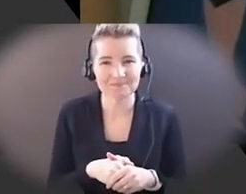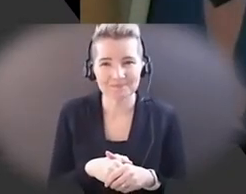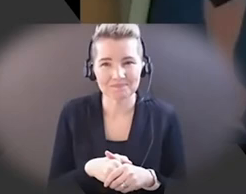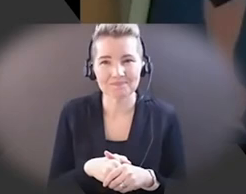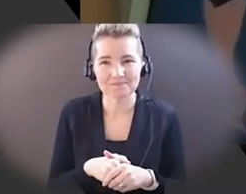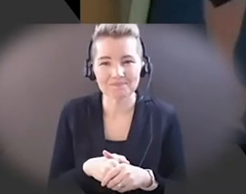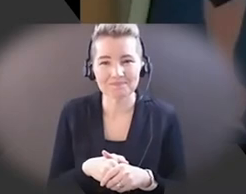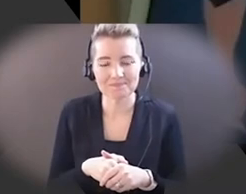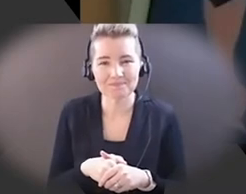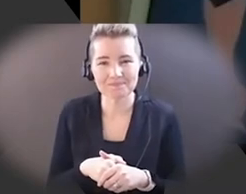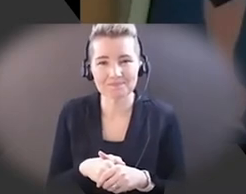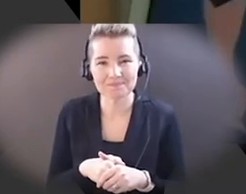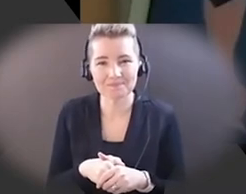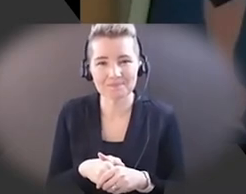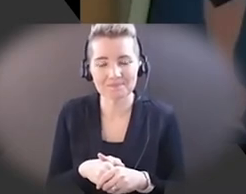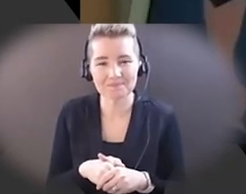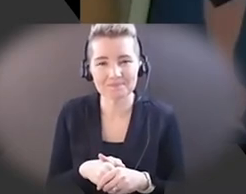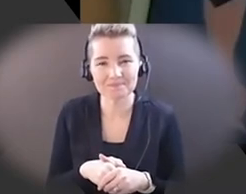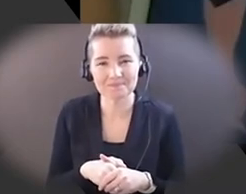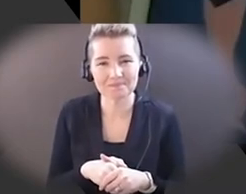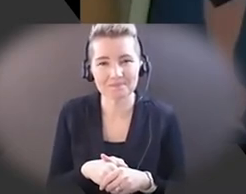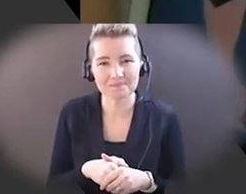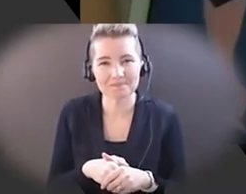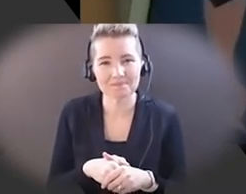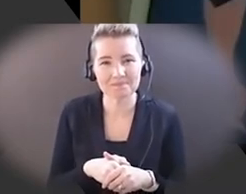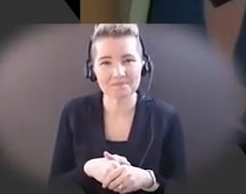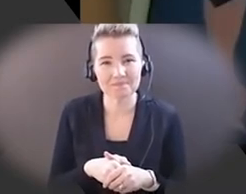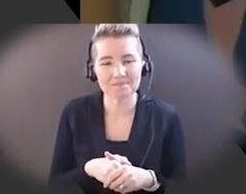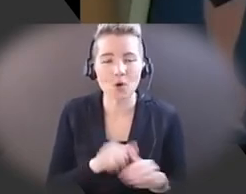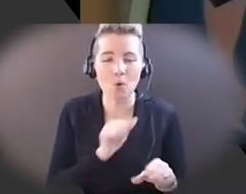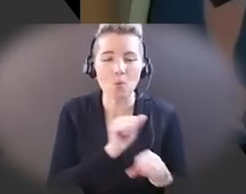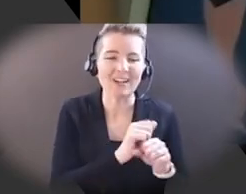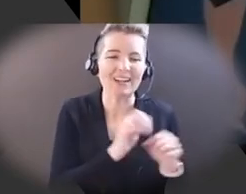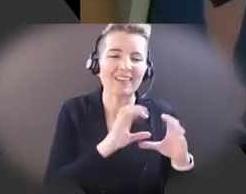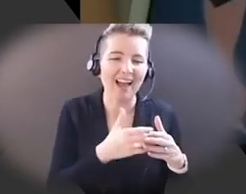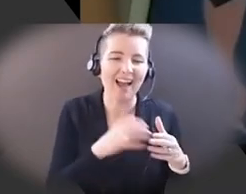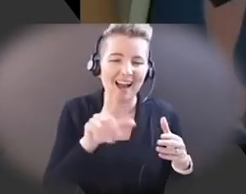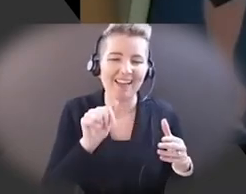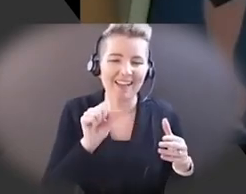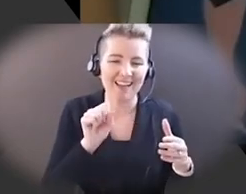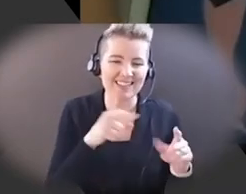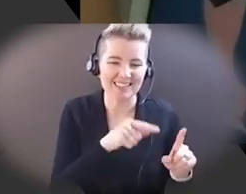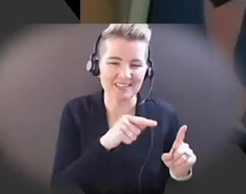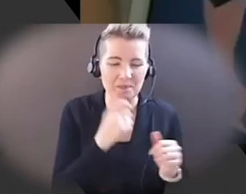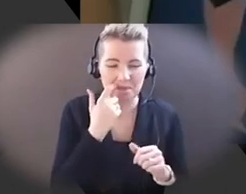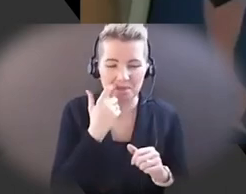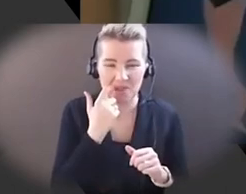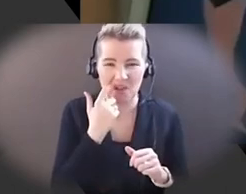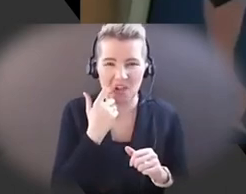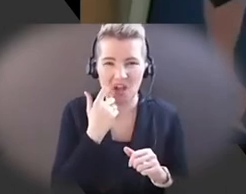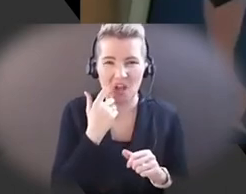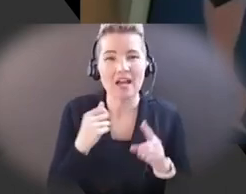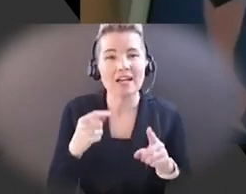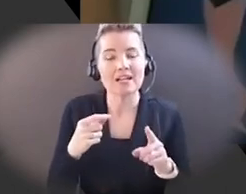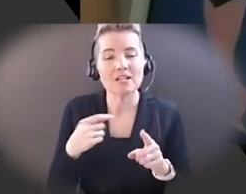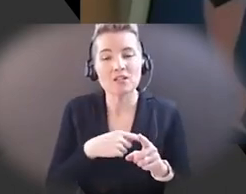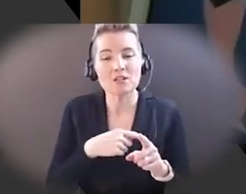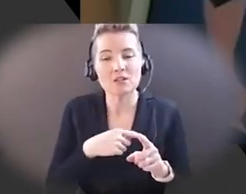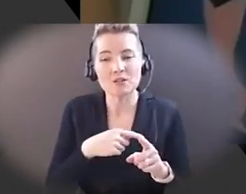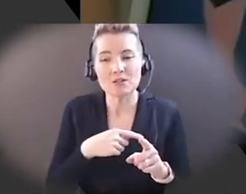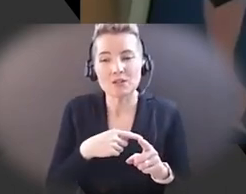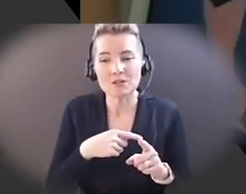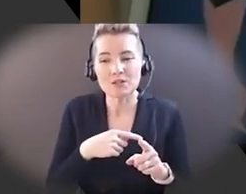So the next question here, what would be your best advice for aspiring Asian Canadian artists? Josh, do you want to take this